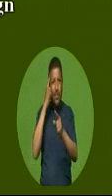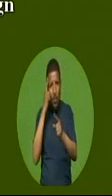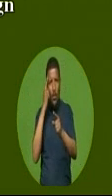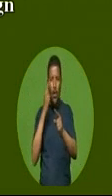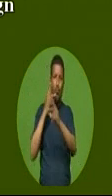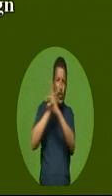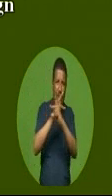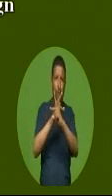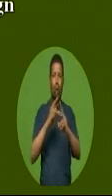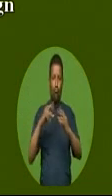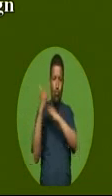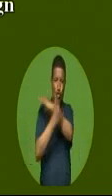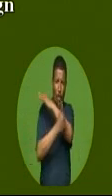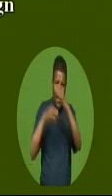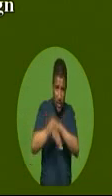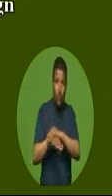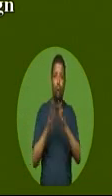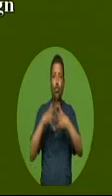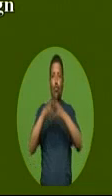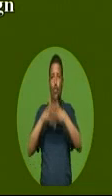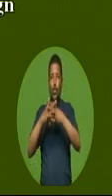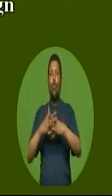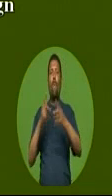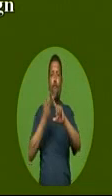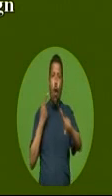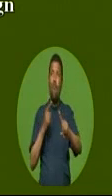domestic industries from foreign competition.